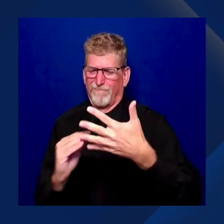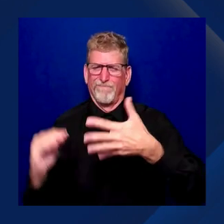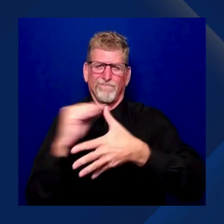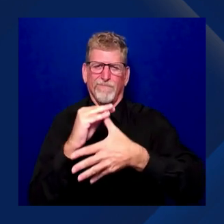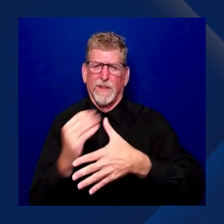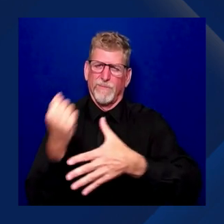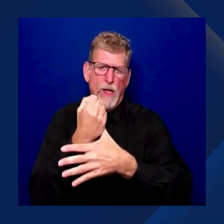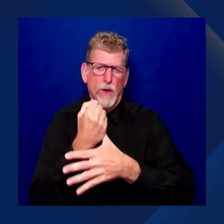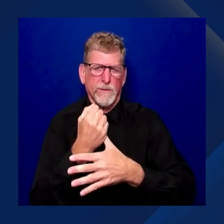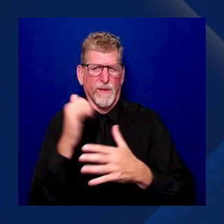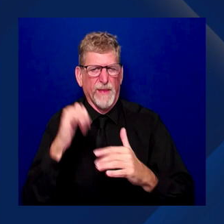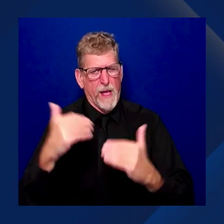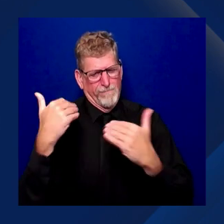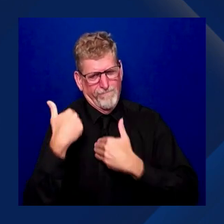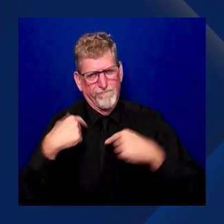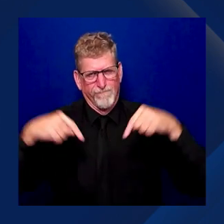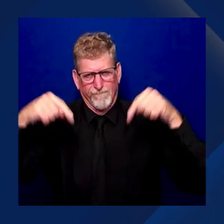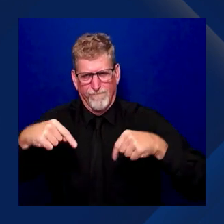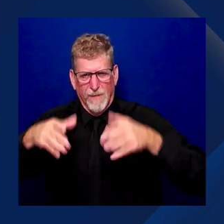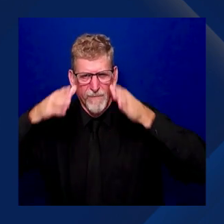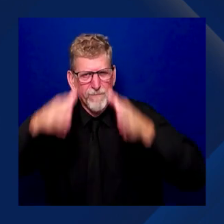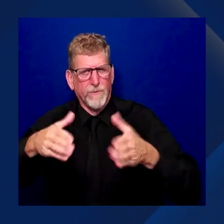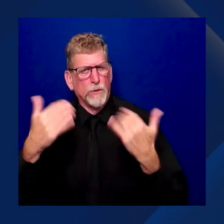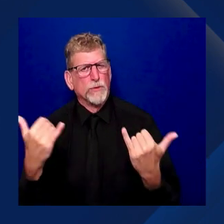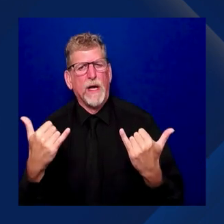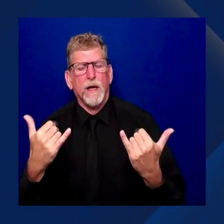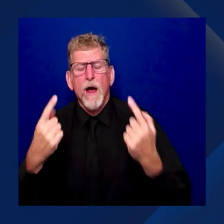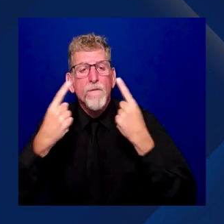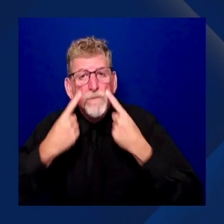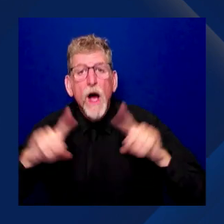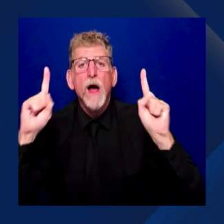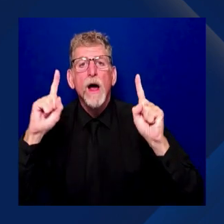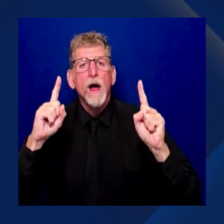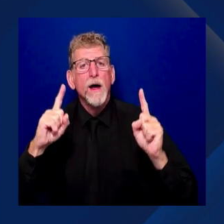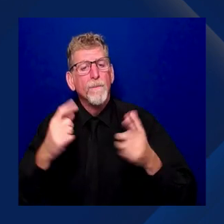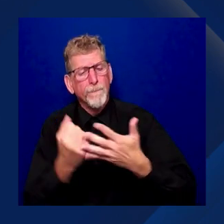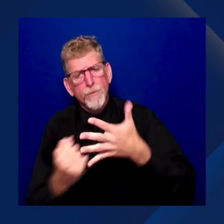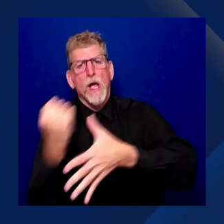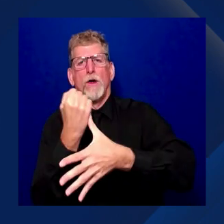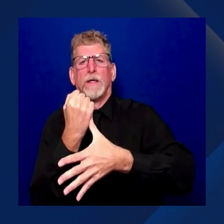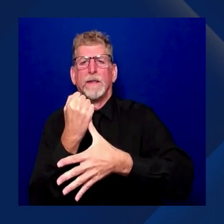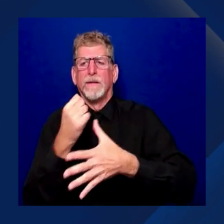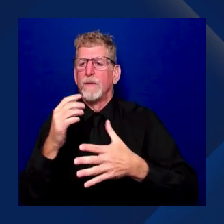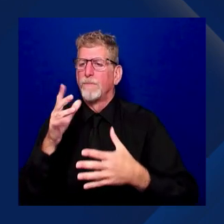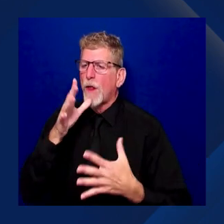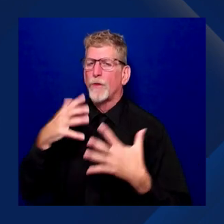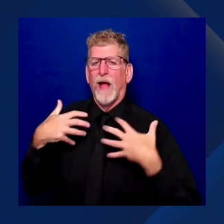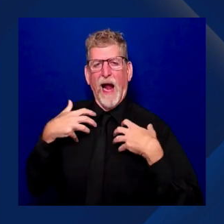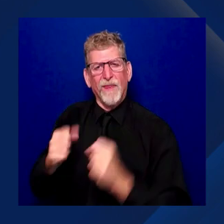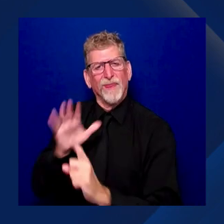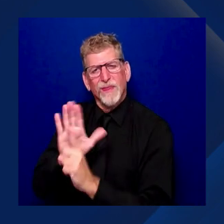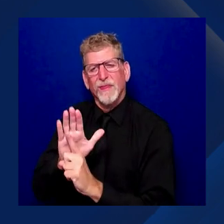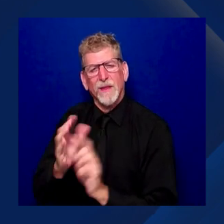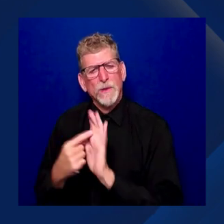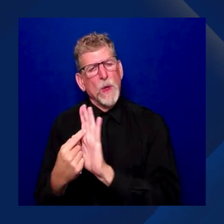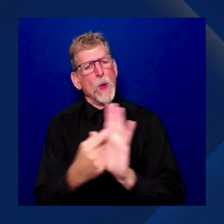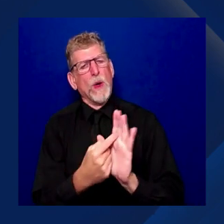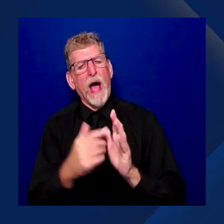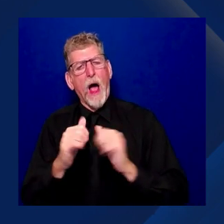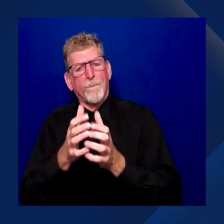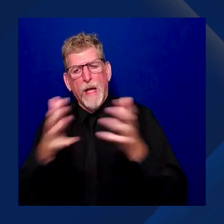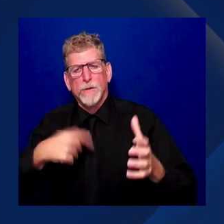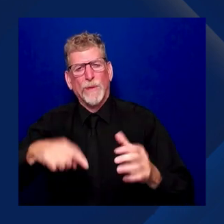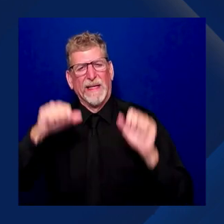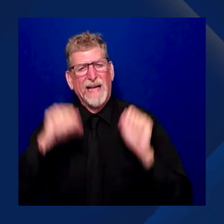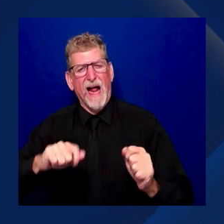Finally, prioritizing maternal health and showing how much we can change when we have champions for moms at every level